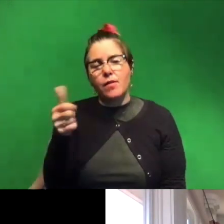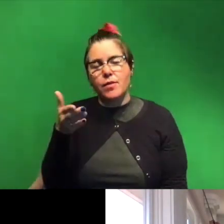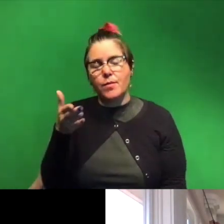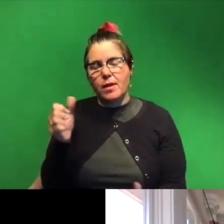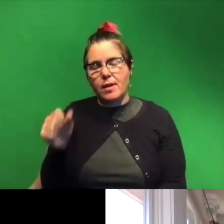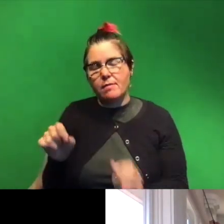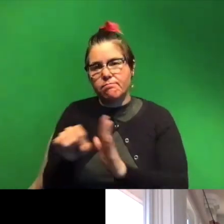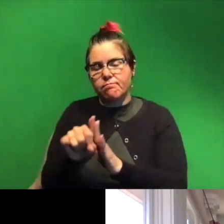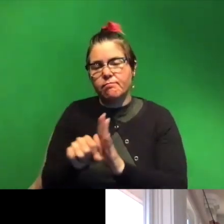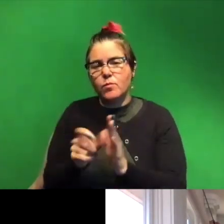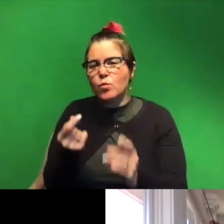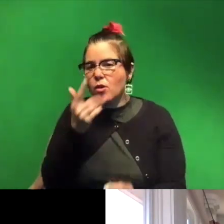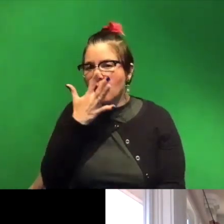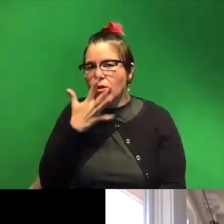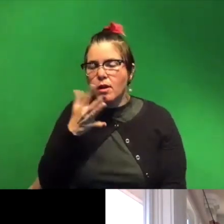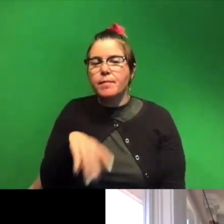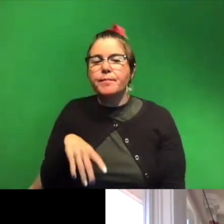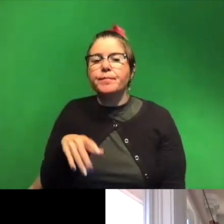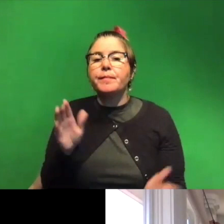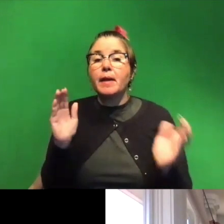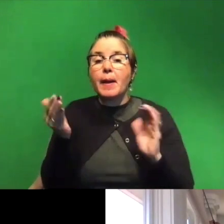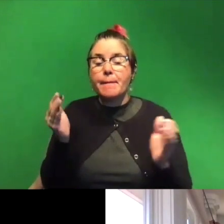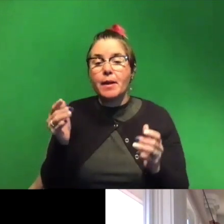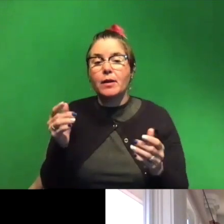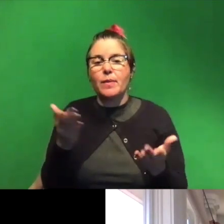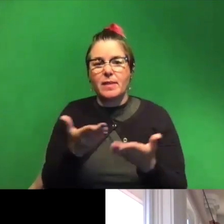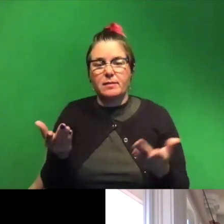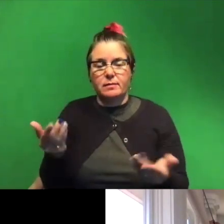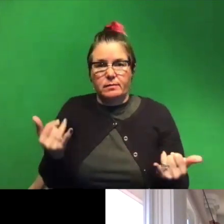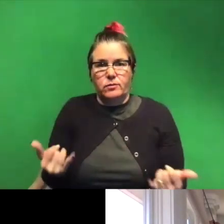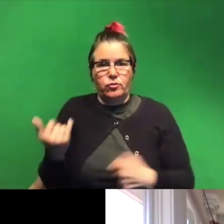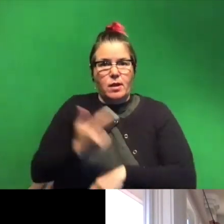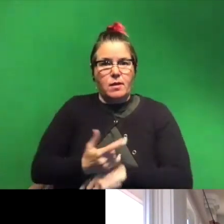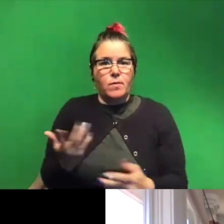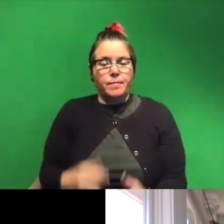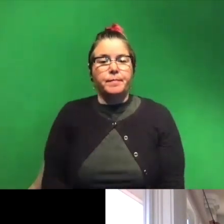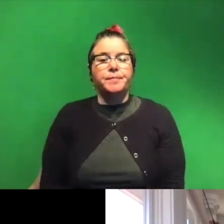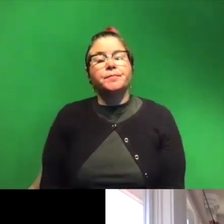can tell what dinosaurs looked like is by comparing them to things that we know of today. So